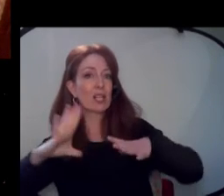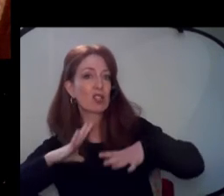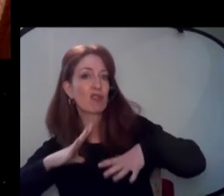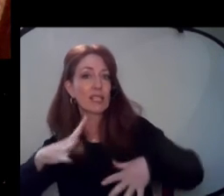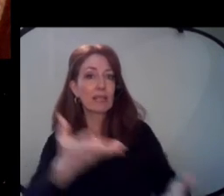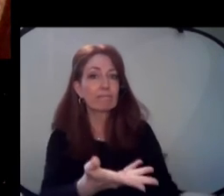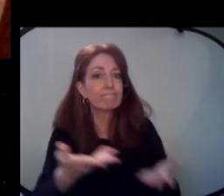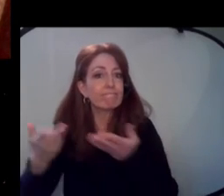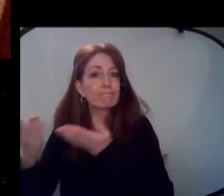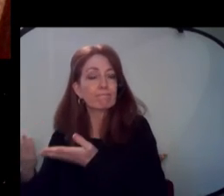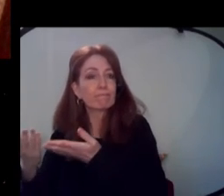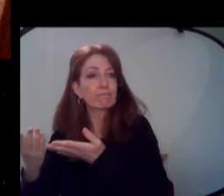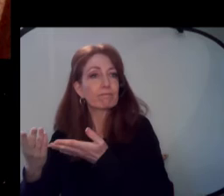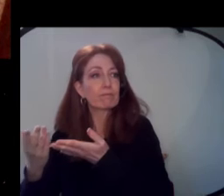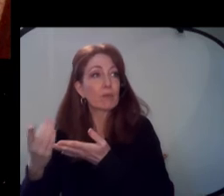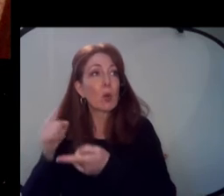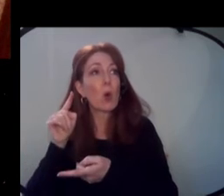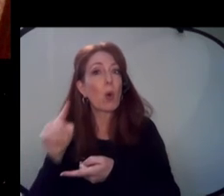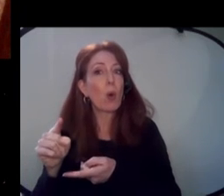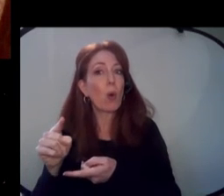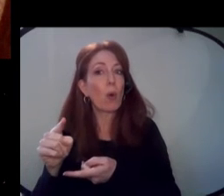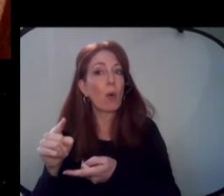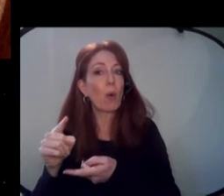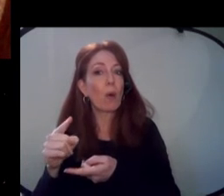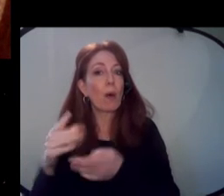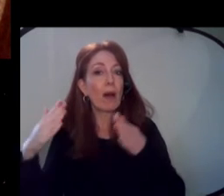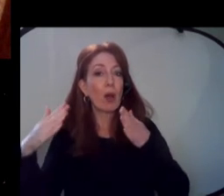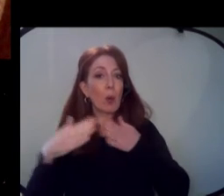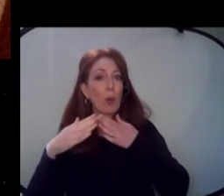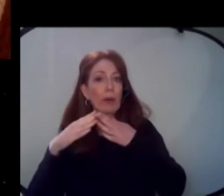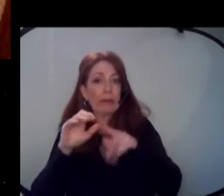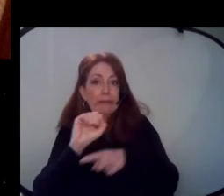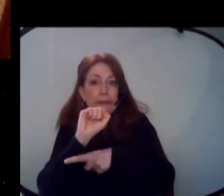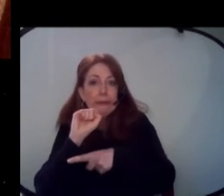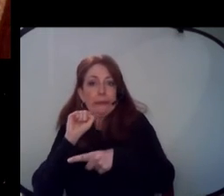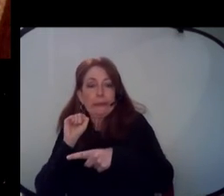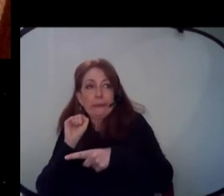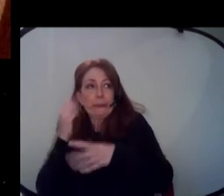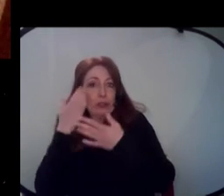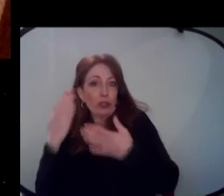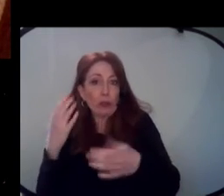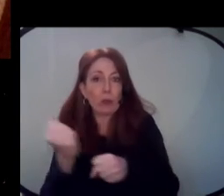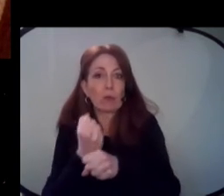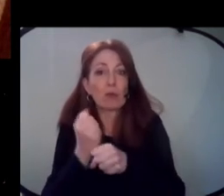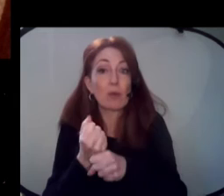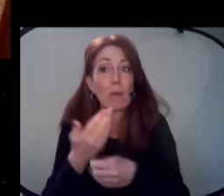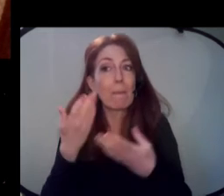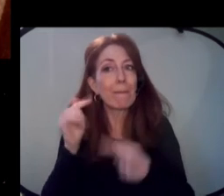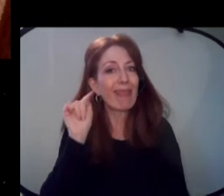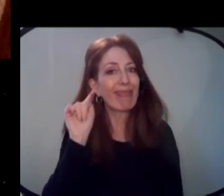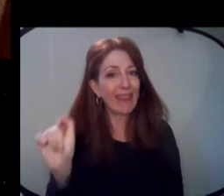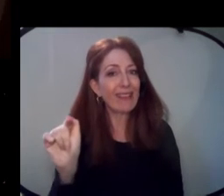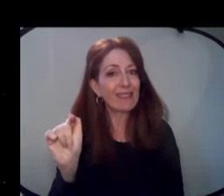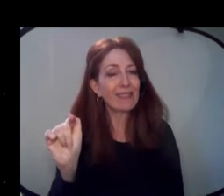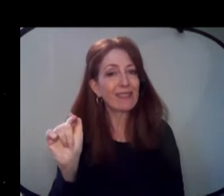away, or she's sort of cowering in the corner, not quite sure what to do. But here, Artemisia absolutely makes her party to the killing. She's